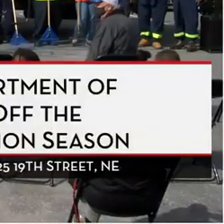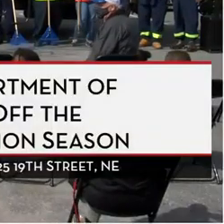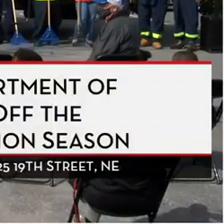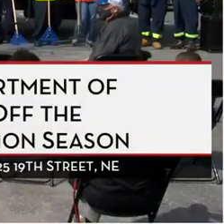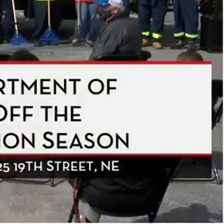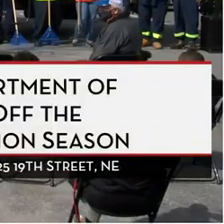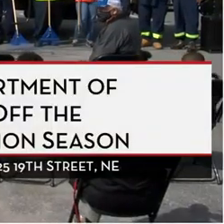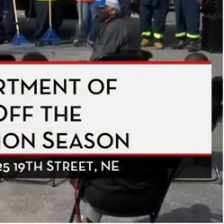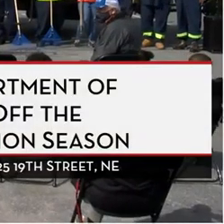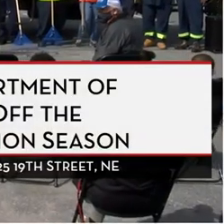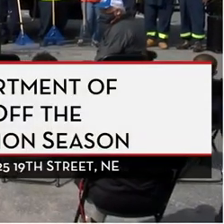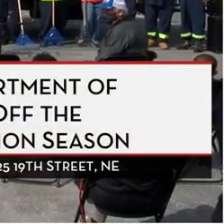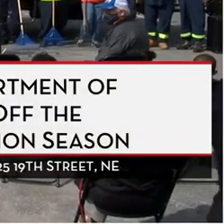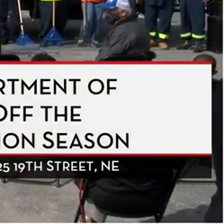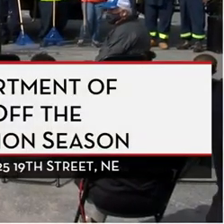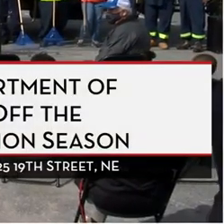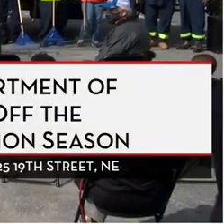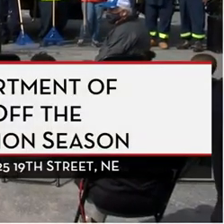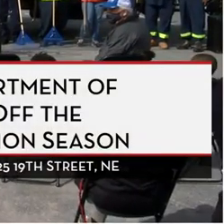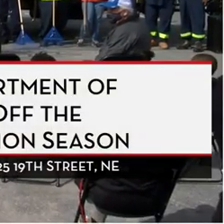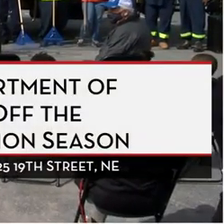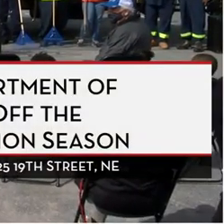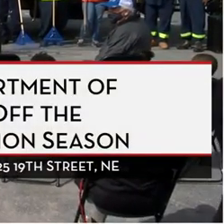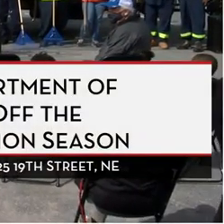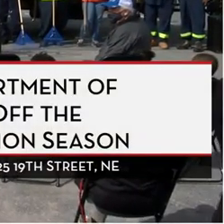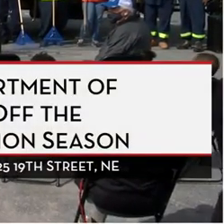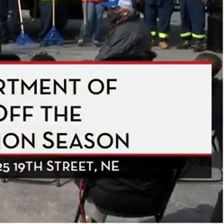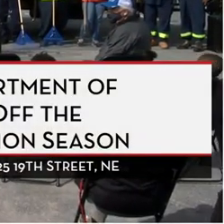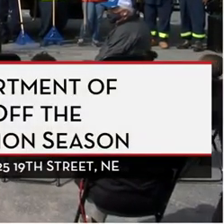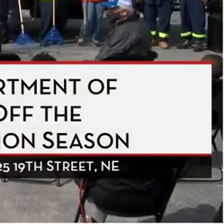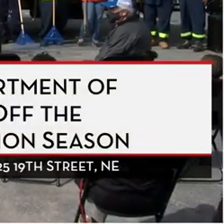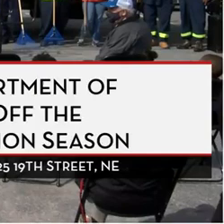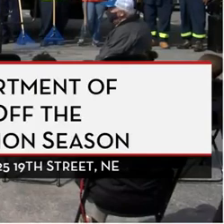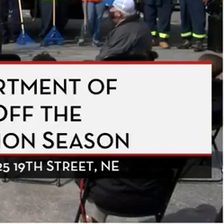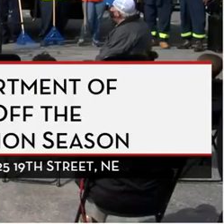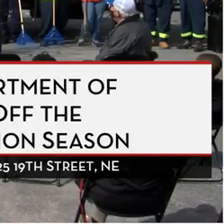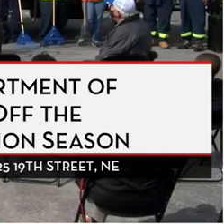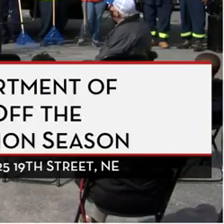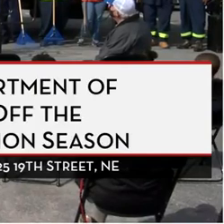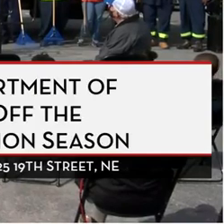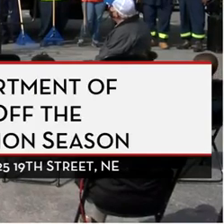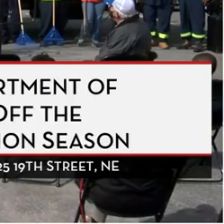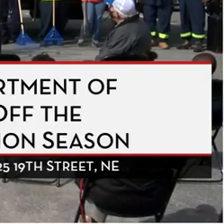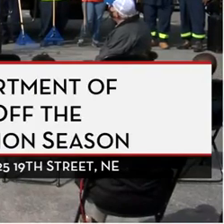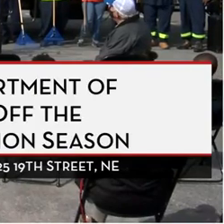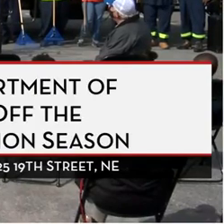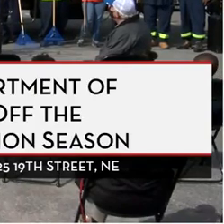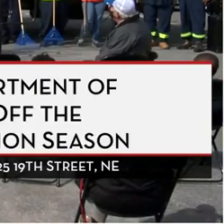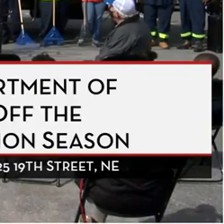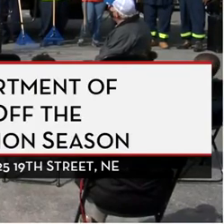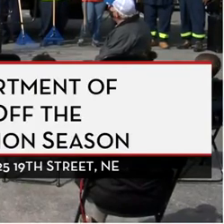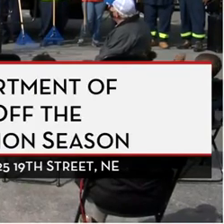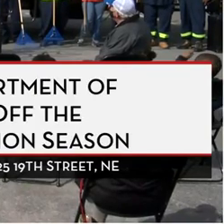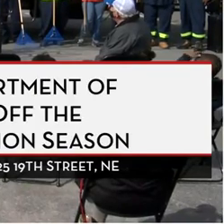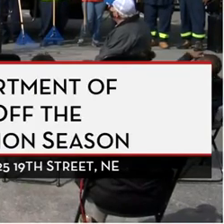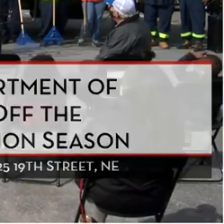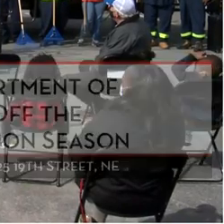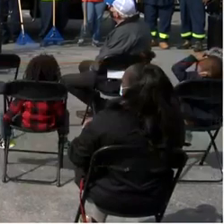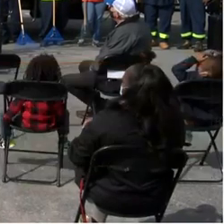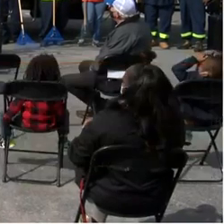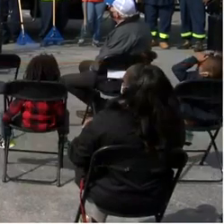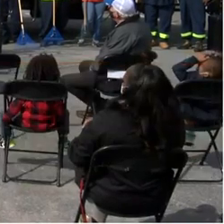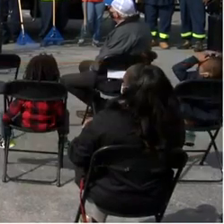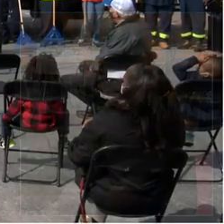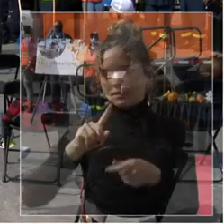All right, good afternoon, everyone. My name is Gregory Spears, and I am the principal of the Friendship Blow Pierce, and I'd like to welcome everyone